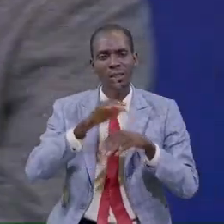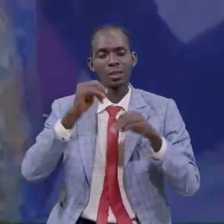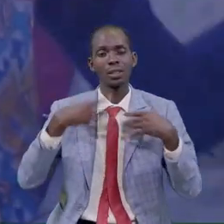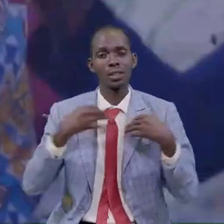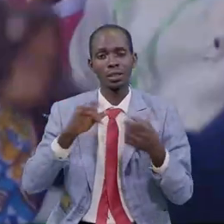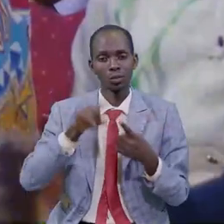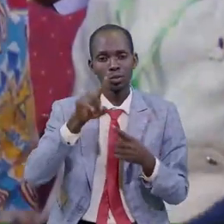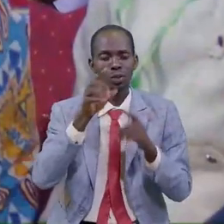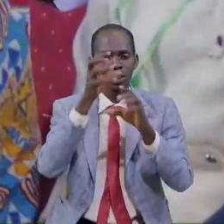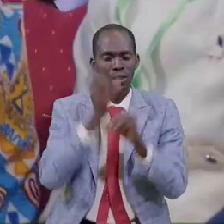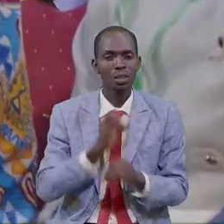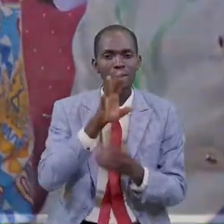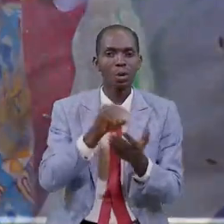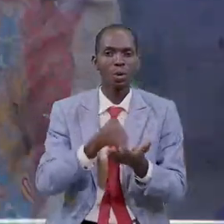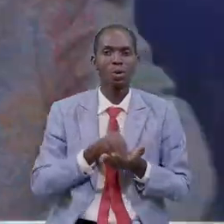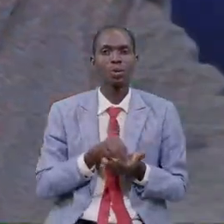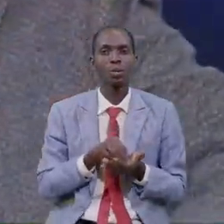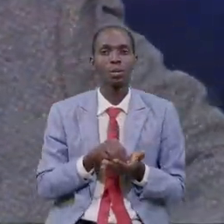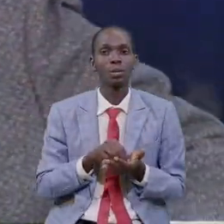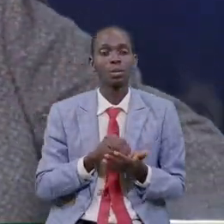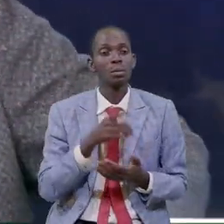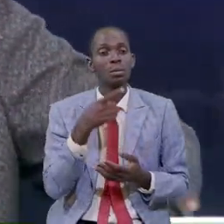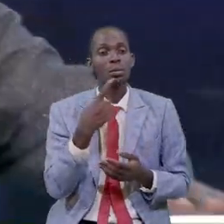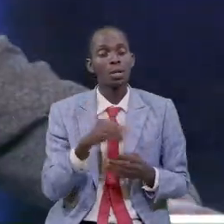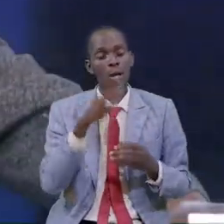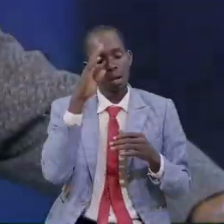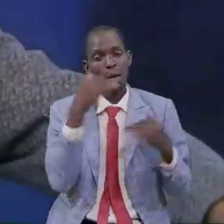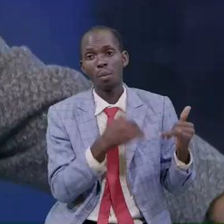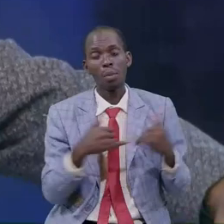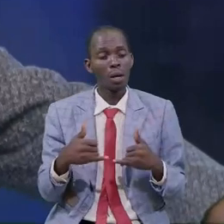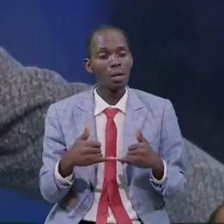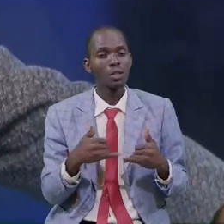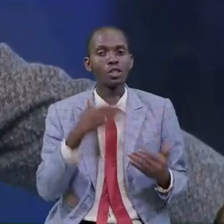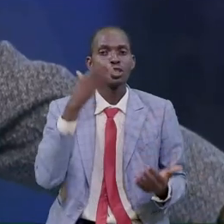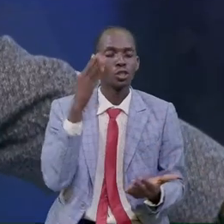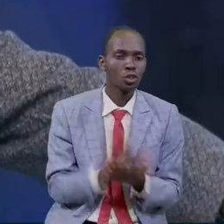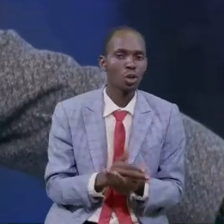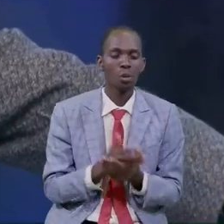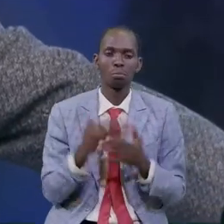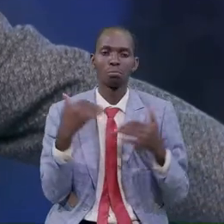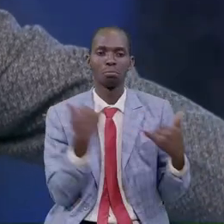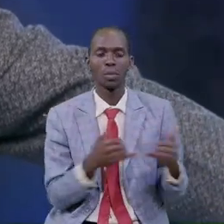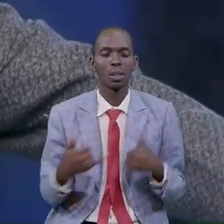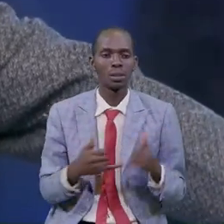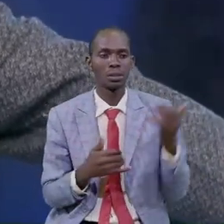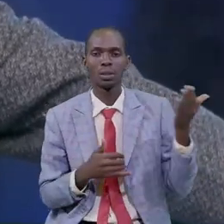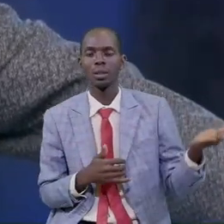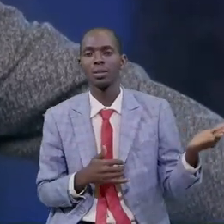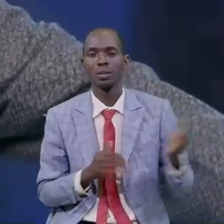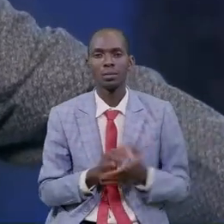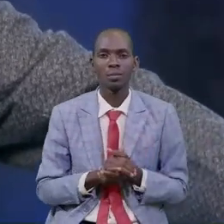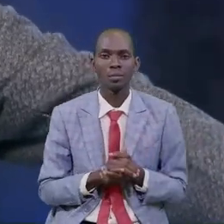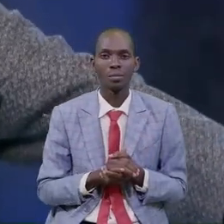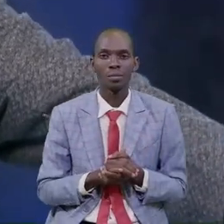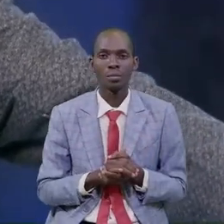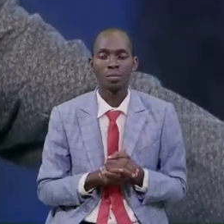envoie cela à attraper votre portion. Those boys playing the football. Ont cessé de jouer au ballon. They were not